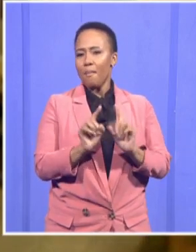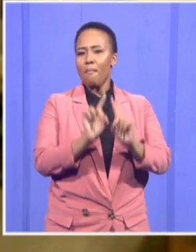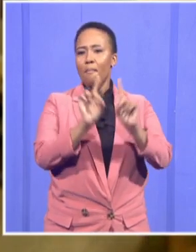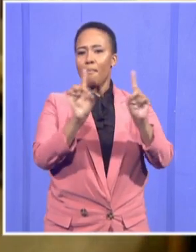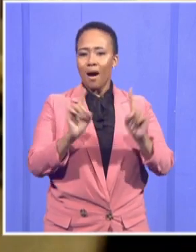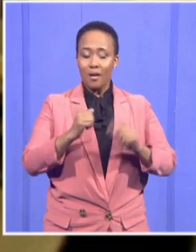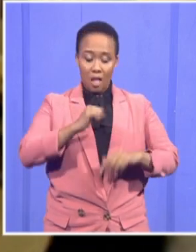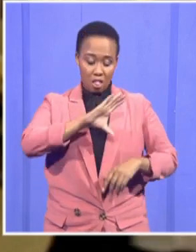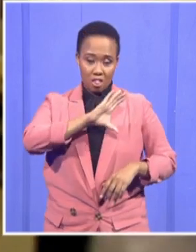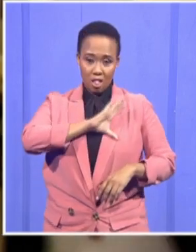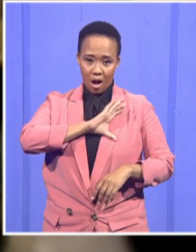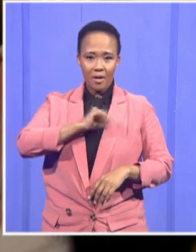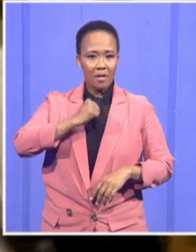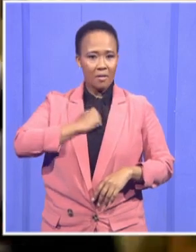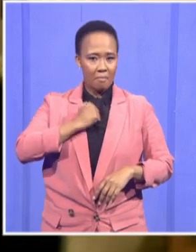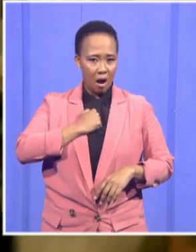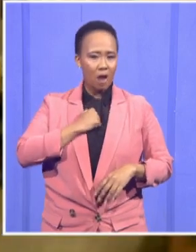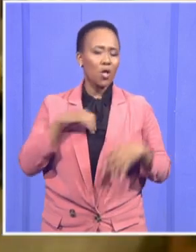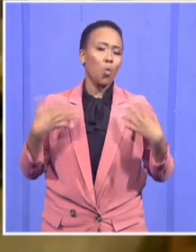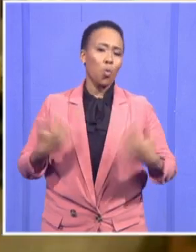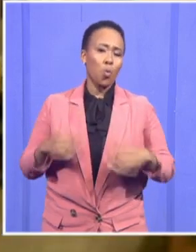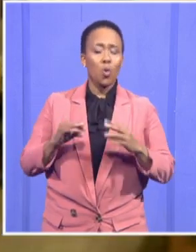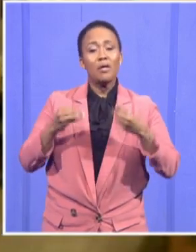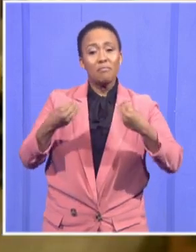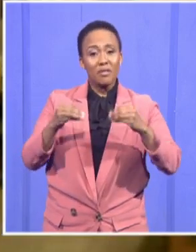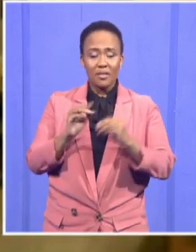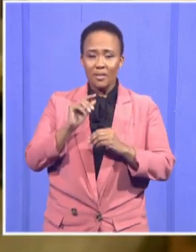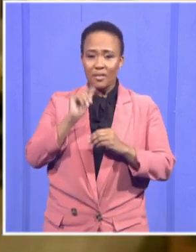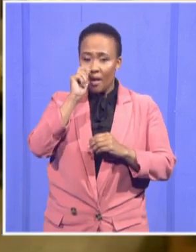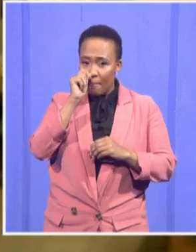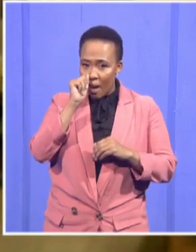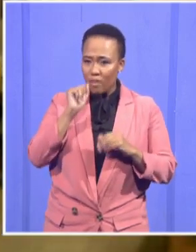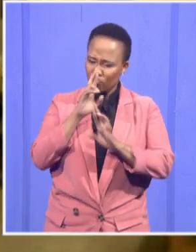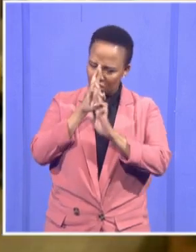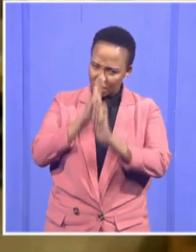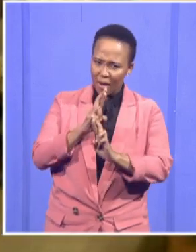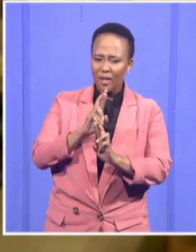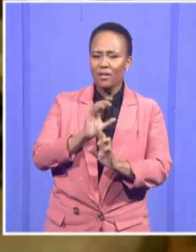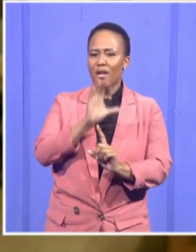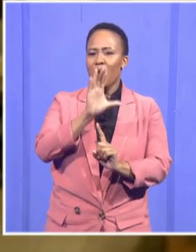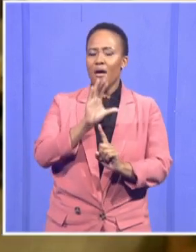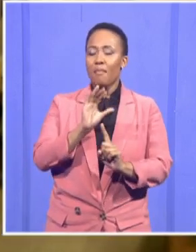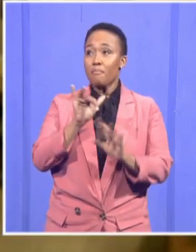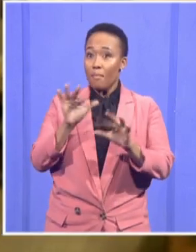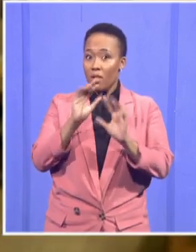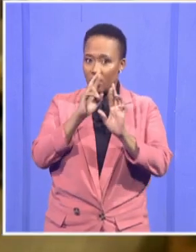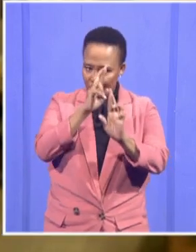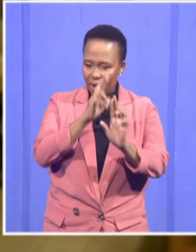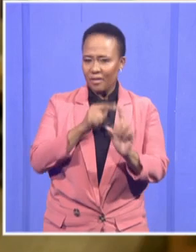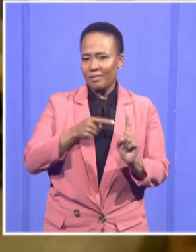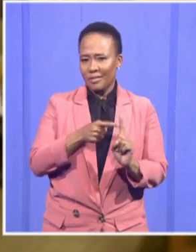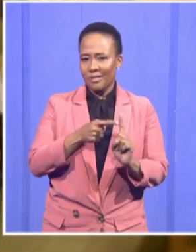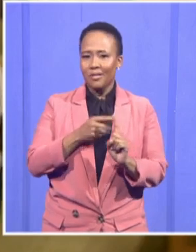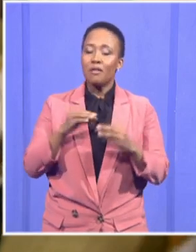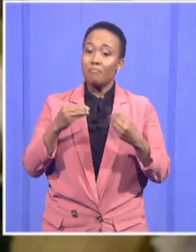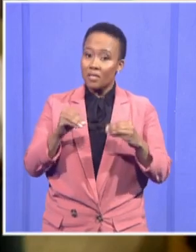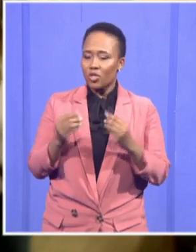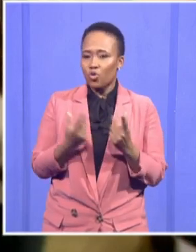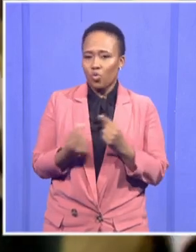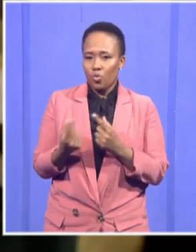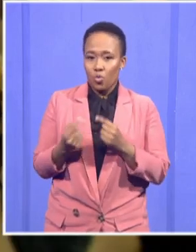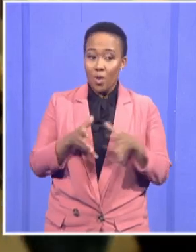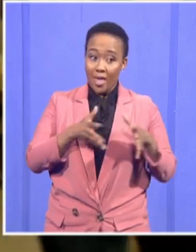client is an outstanding businessman, very well-respected businessman who conducts businesses here, both here in South Africa as